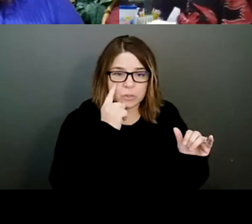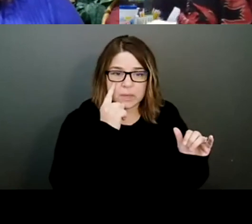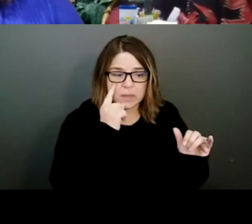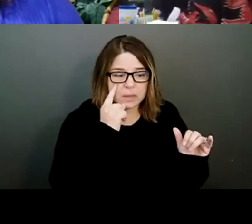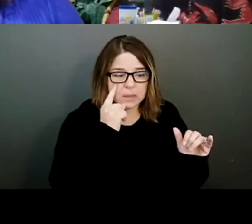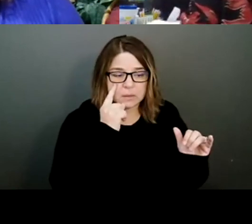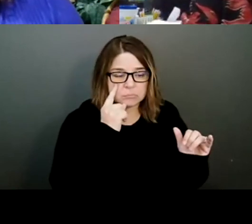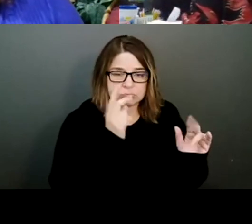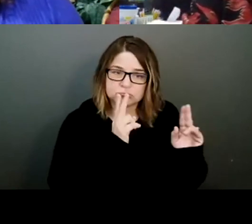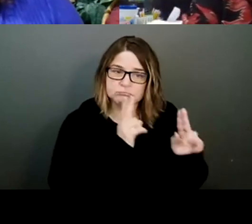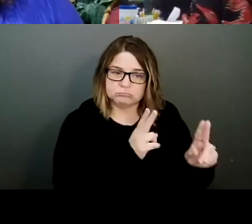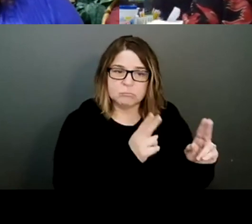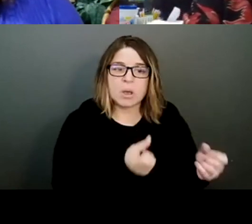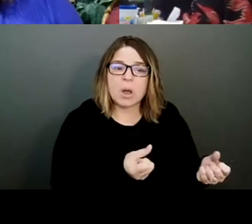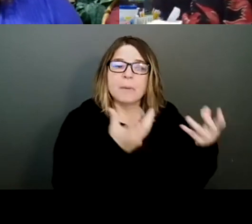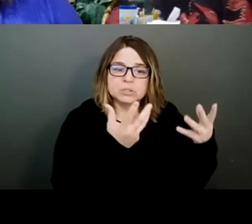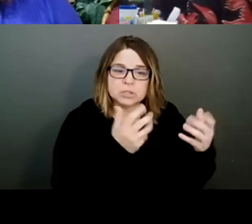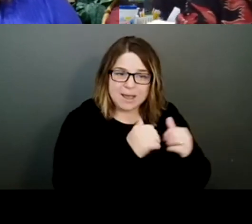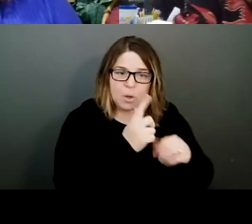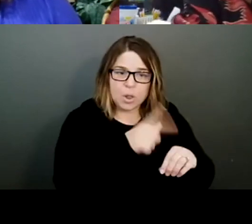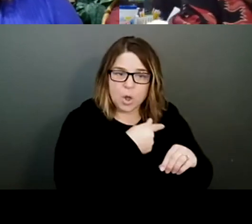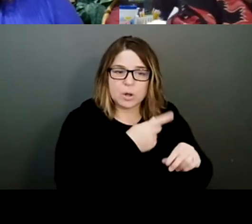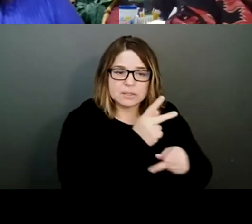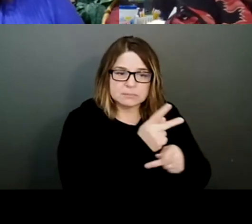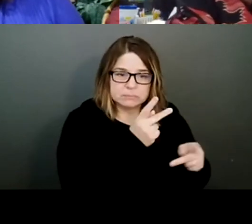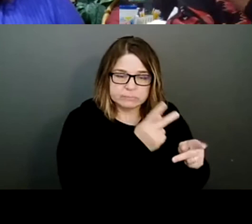extent of how much and how long it's been happening.